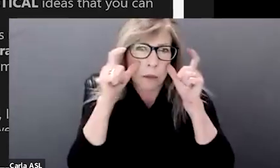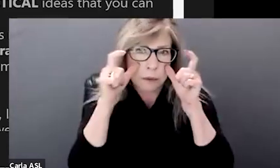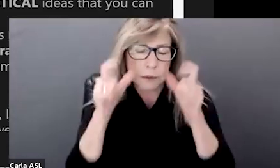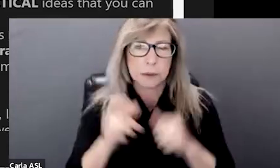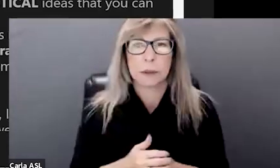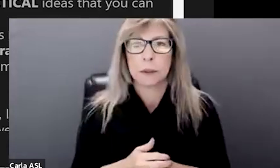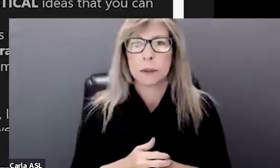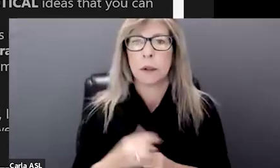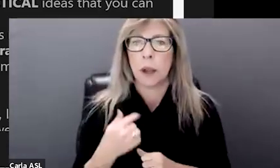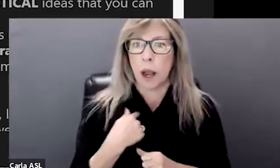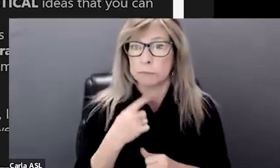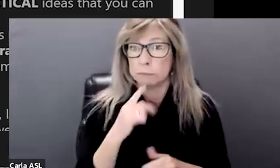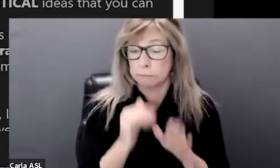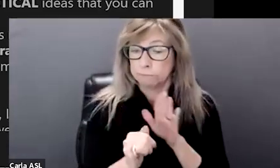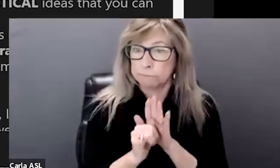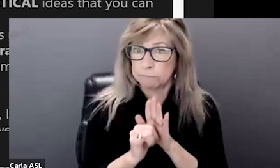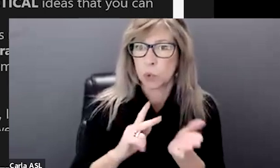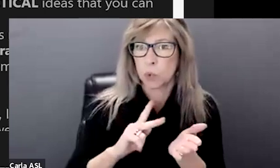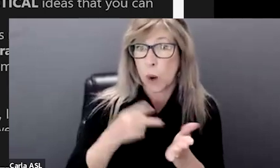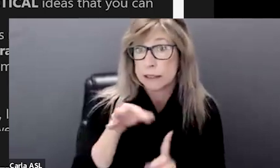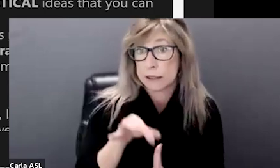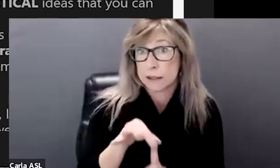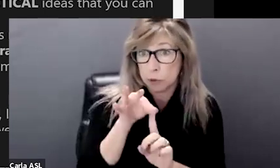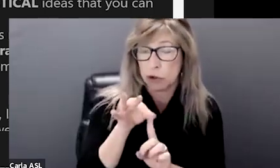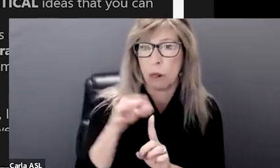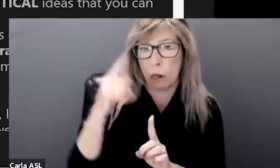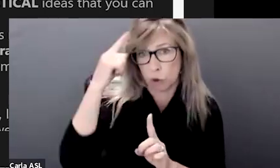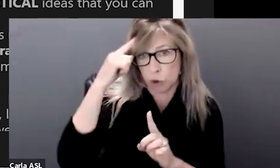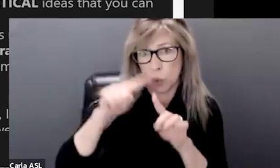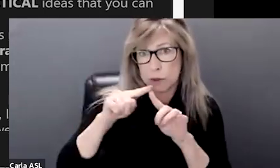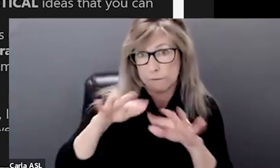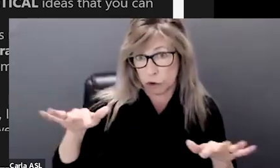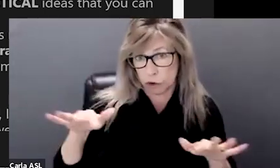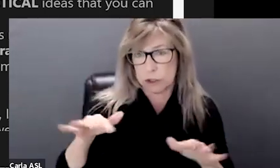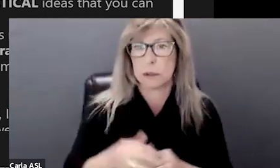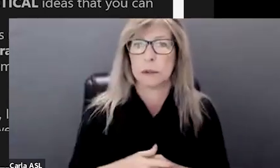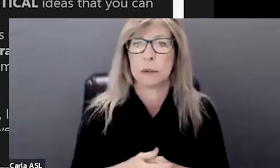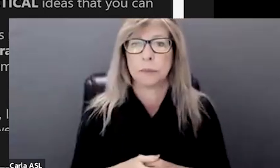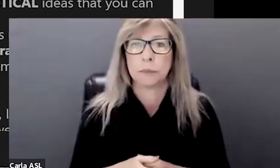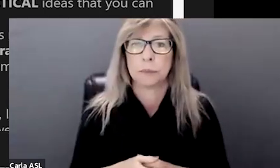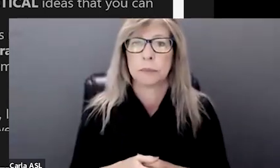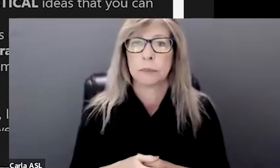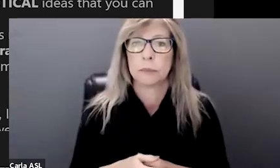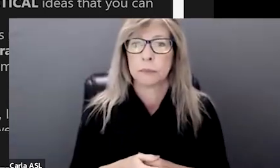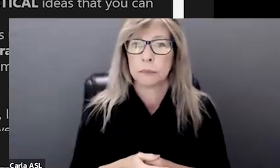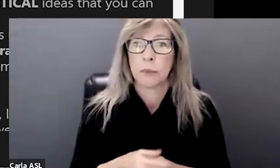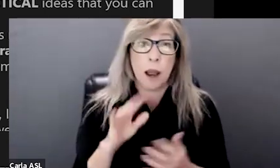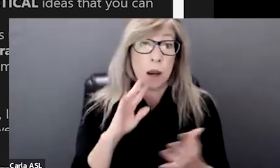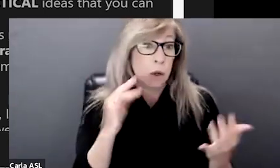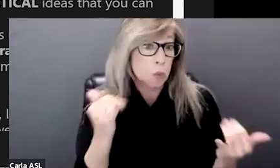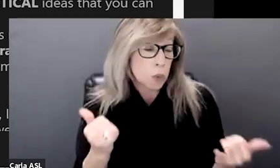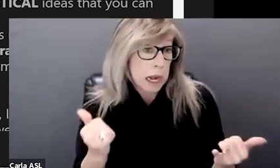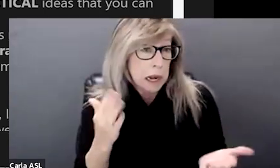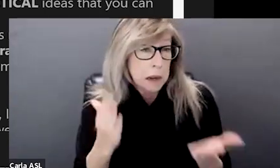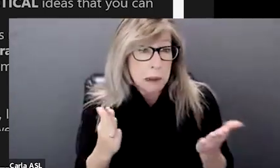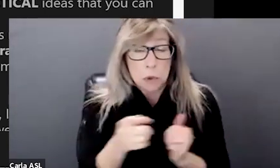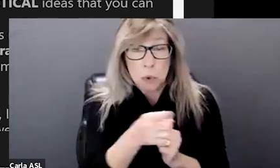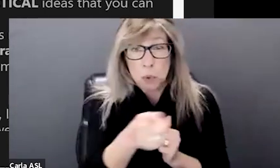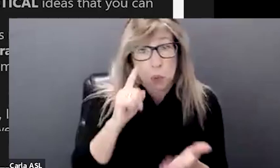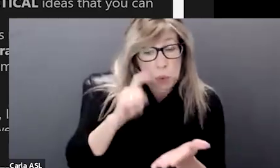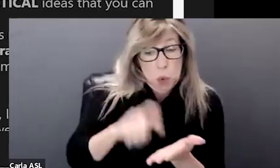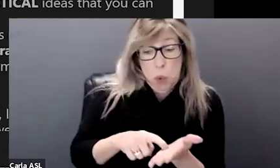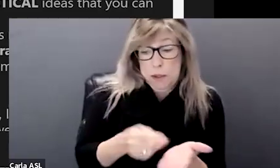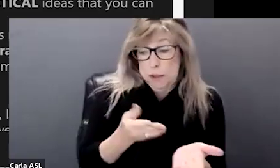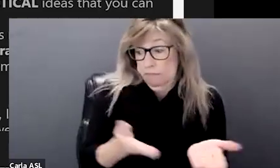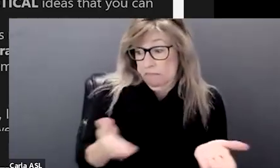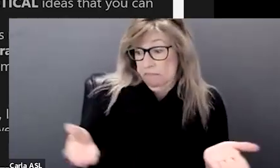as twice exceptional neurodivergent. And today you might notice a few things that are my tells.